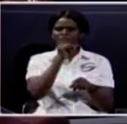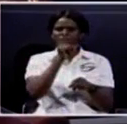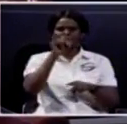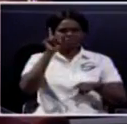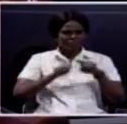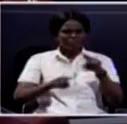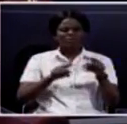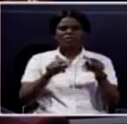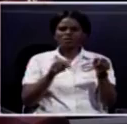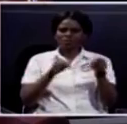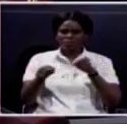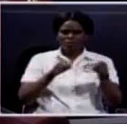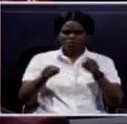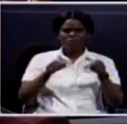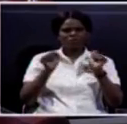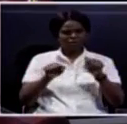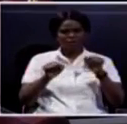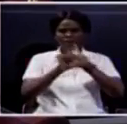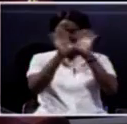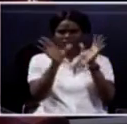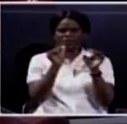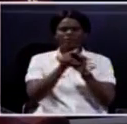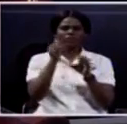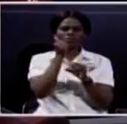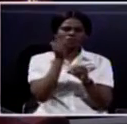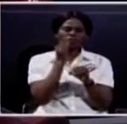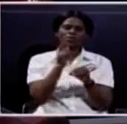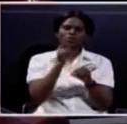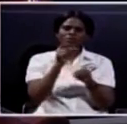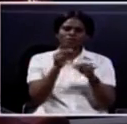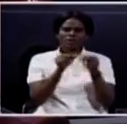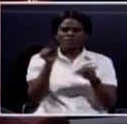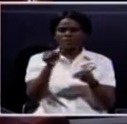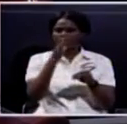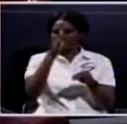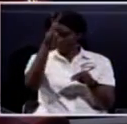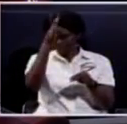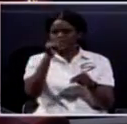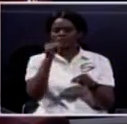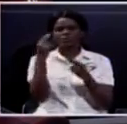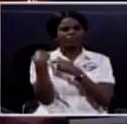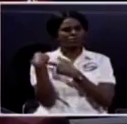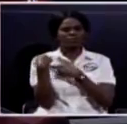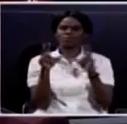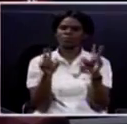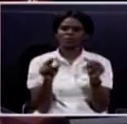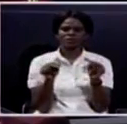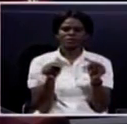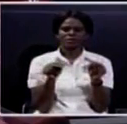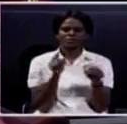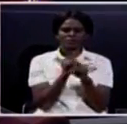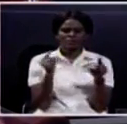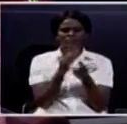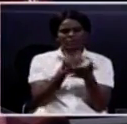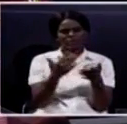take certain measures to correct the situation in the home. It does not mean that you as a parent has been irresponsible. No. It's just certain things